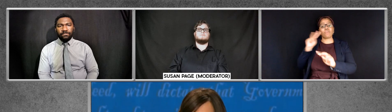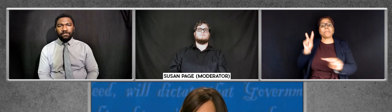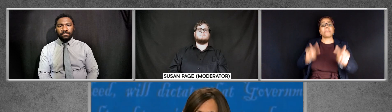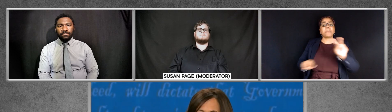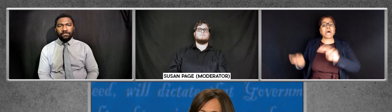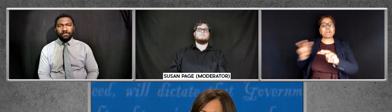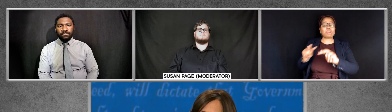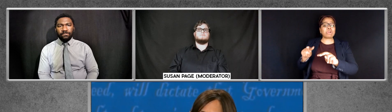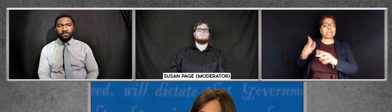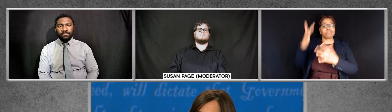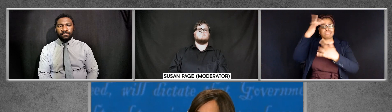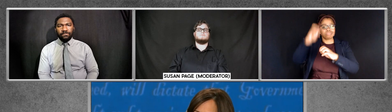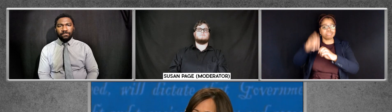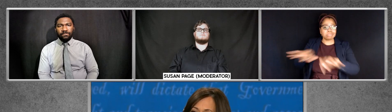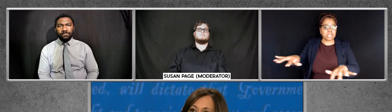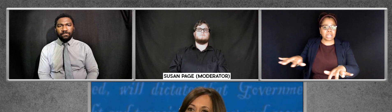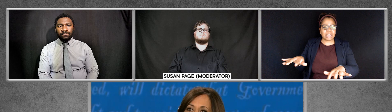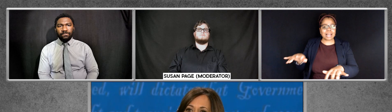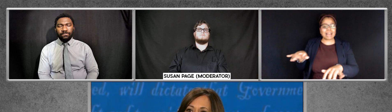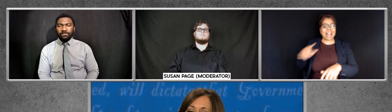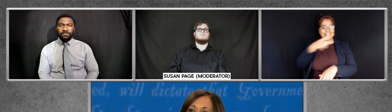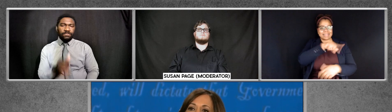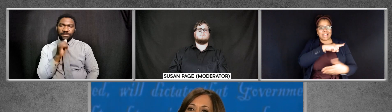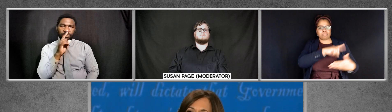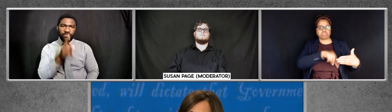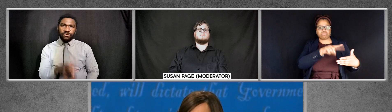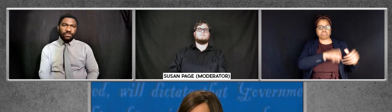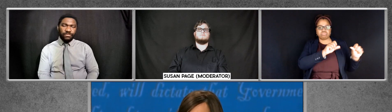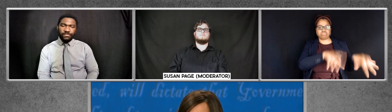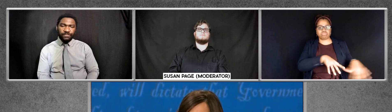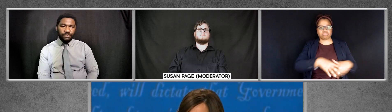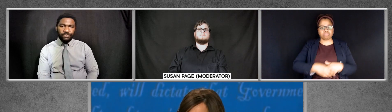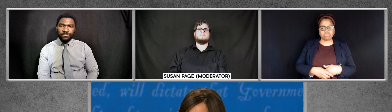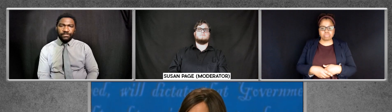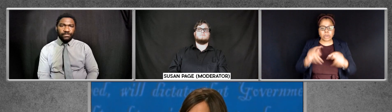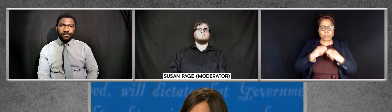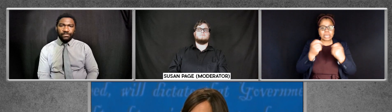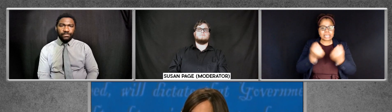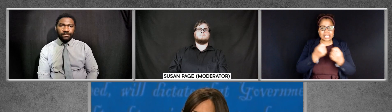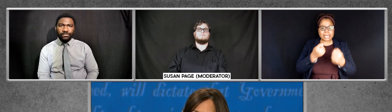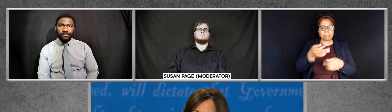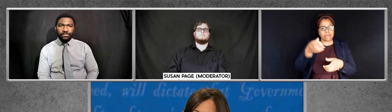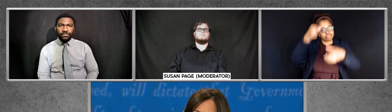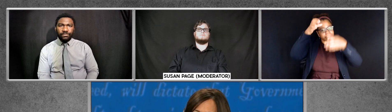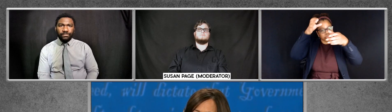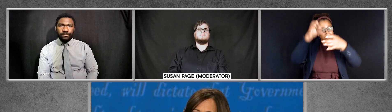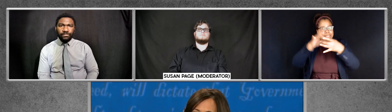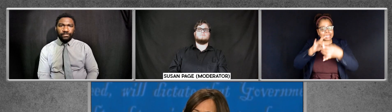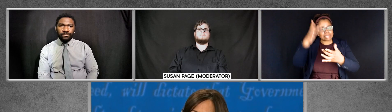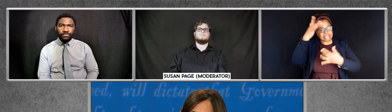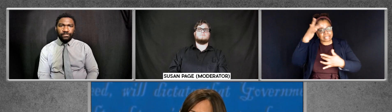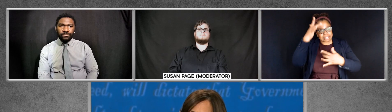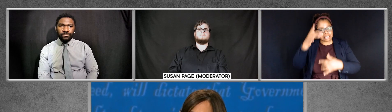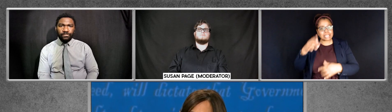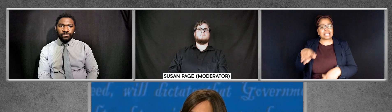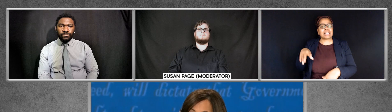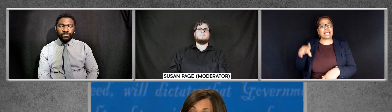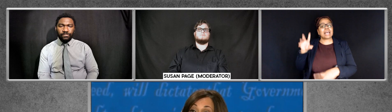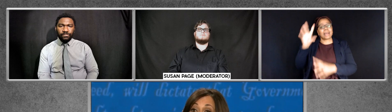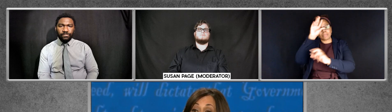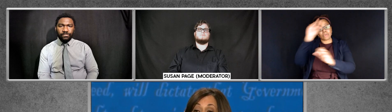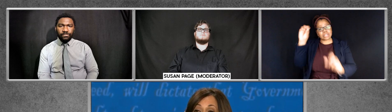Not true. There was a team of disease experts that President Obama and Vice President